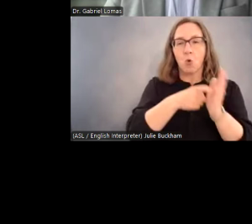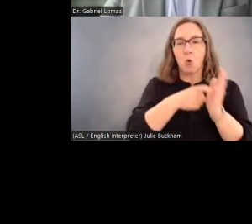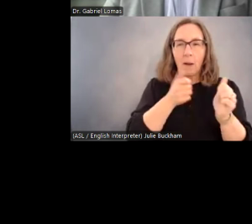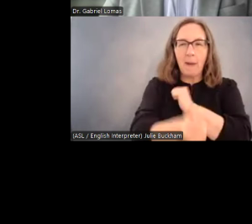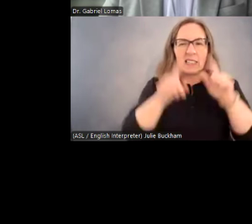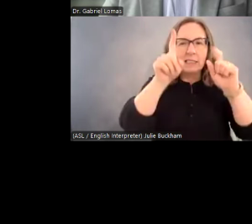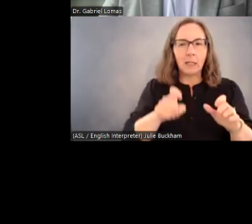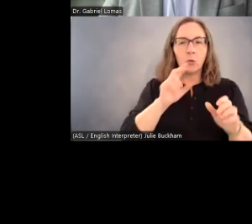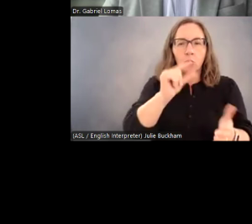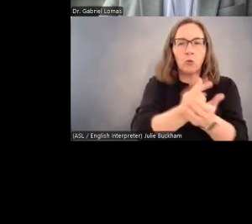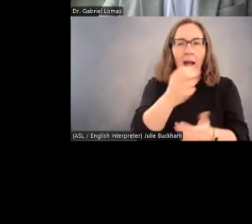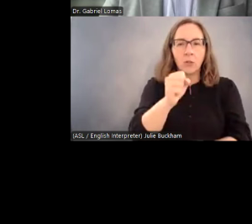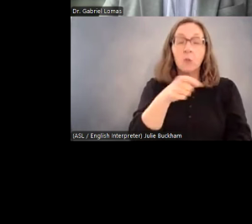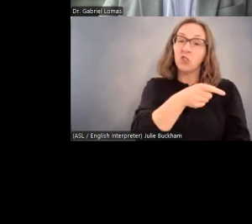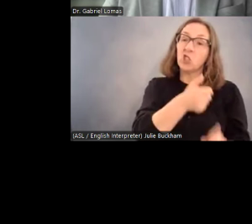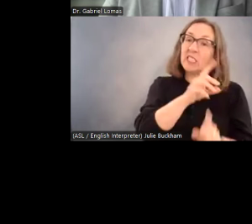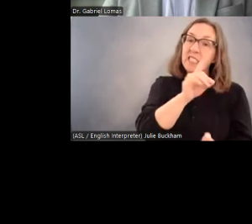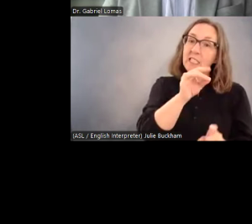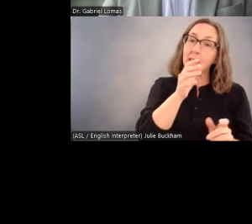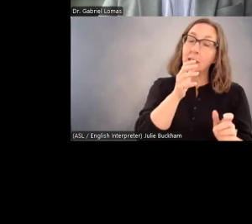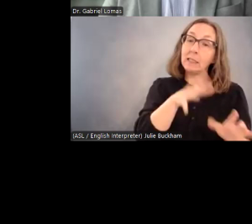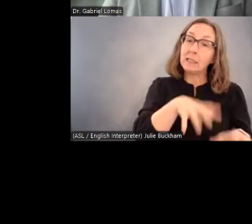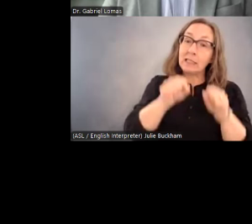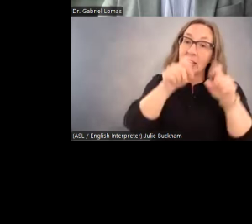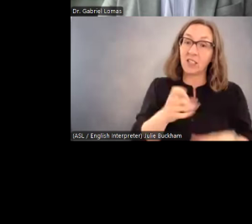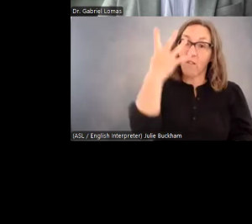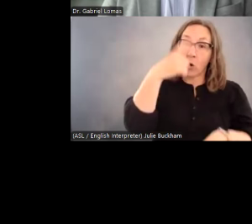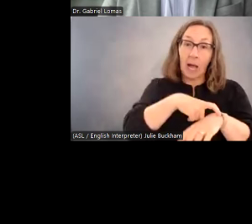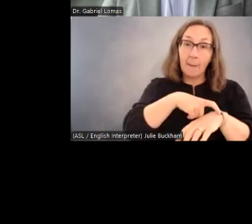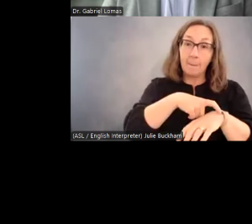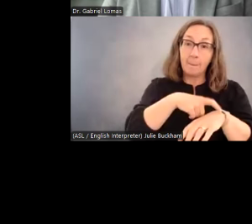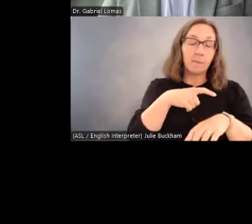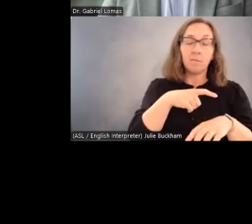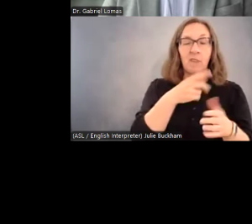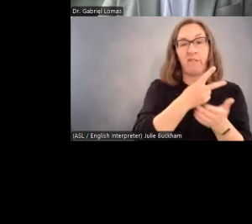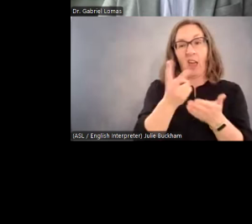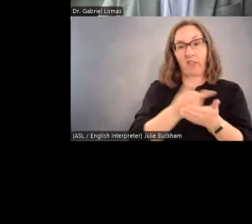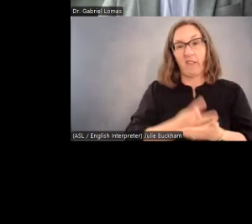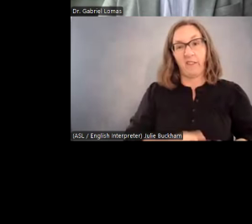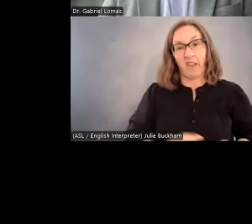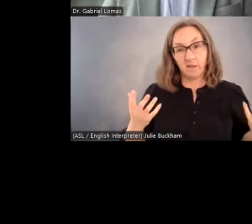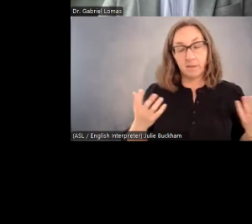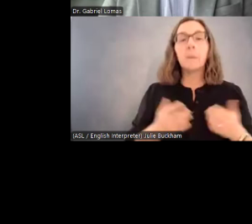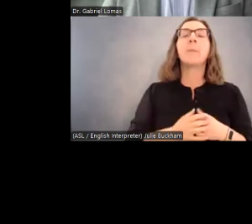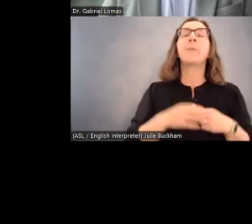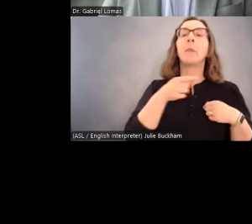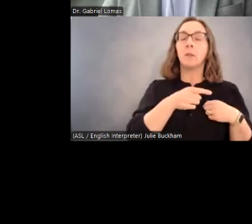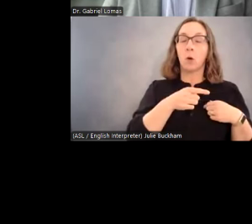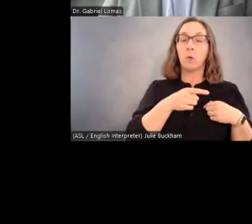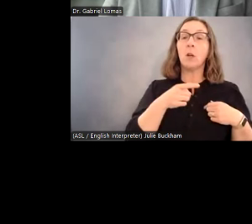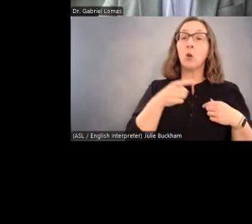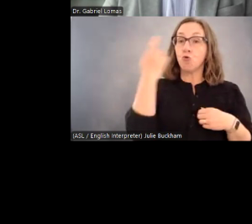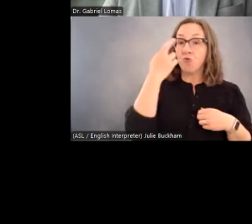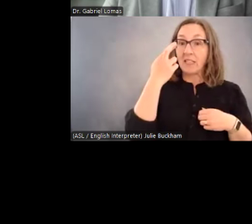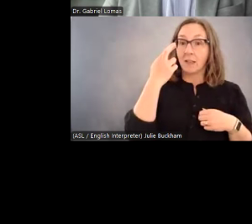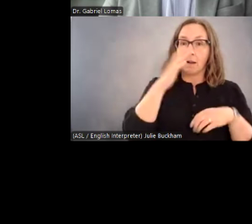So the reason she was called in is there were some injuries caused to her child. So when she went in the first time, a friend of